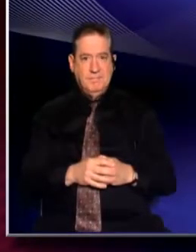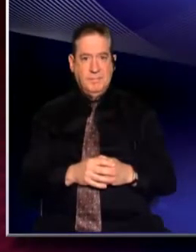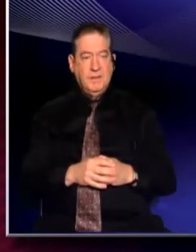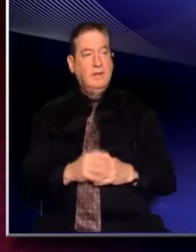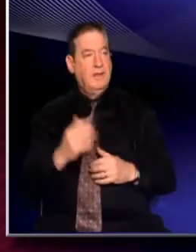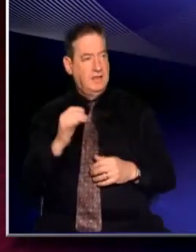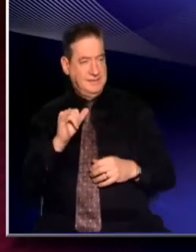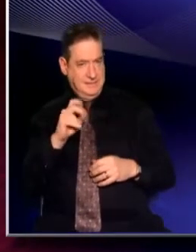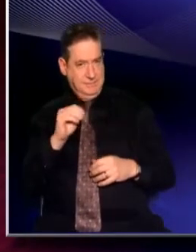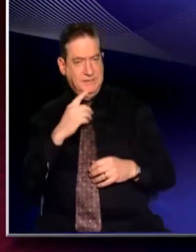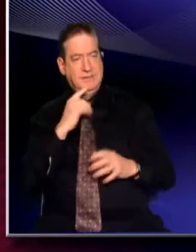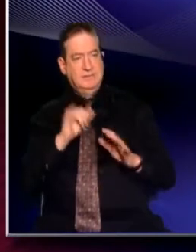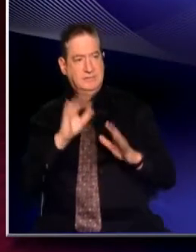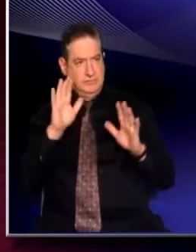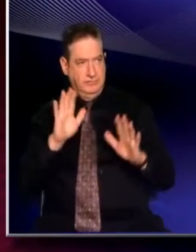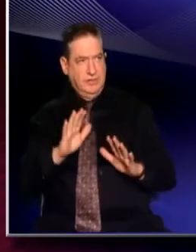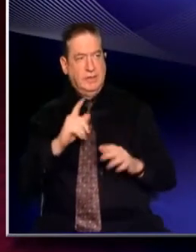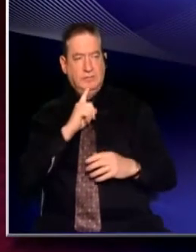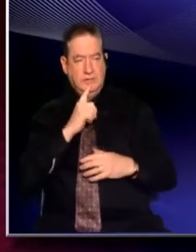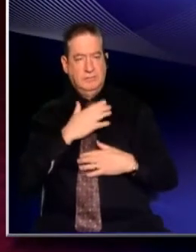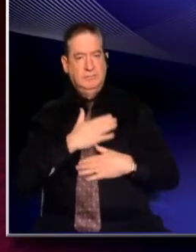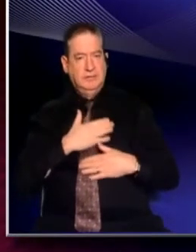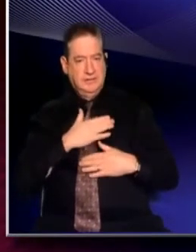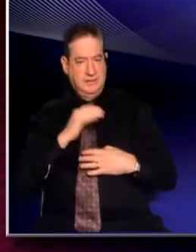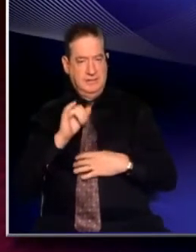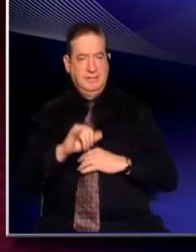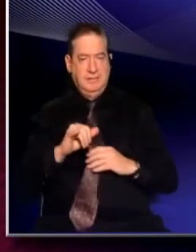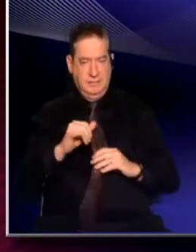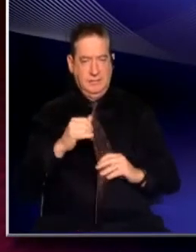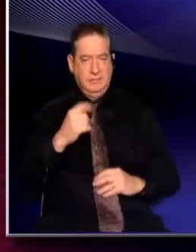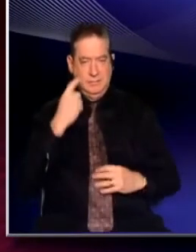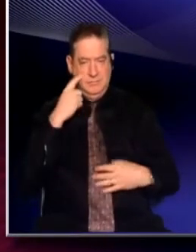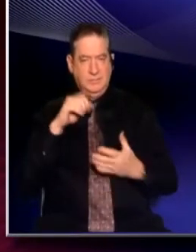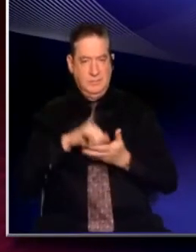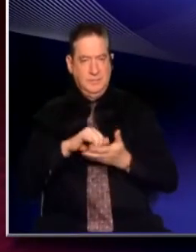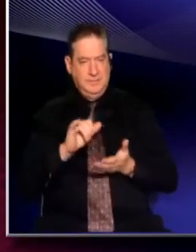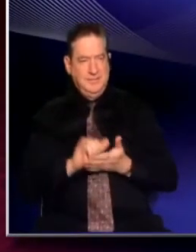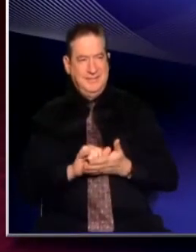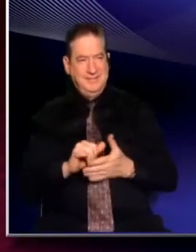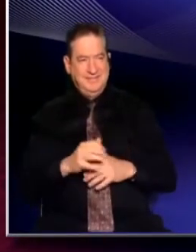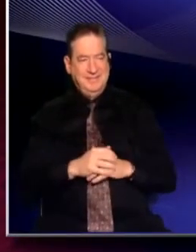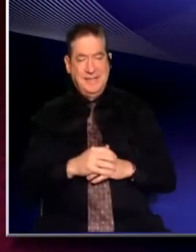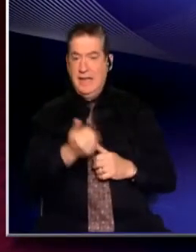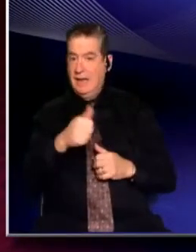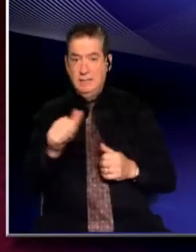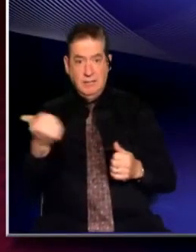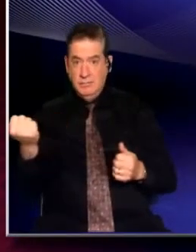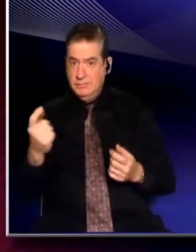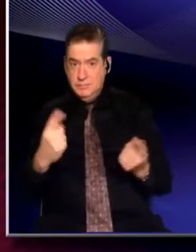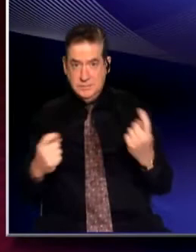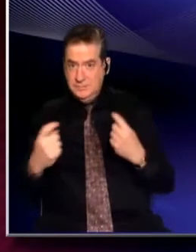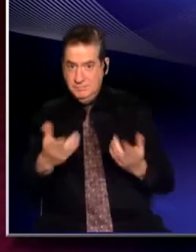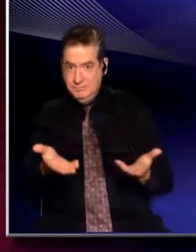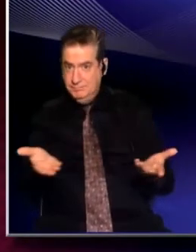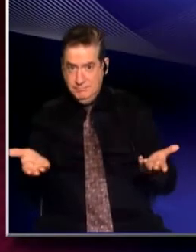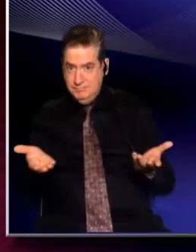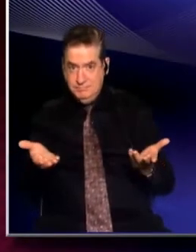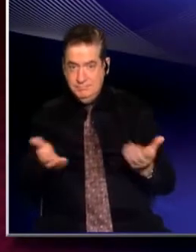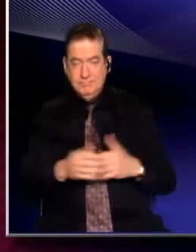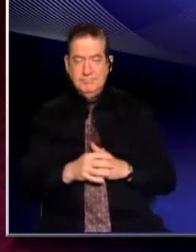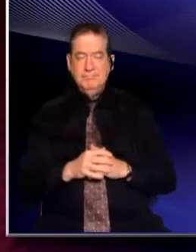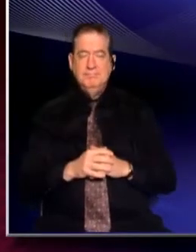That's great. We very much appreciate both those initiatives. Any questions?